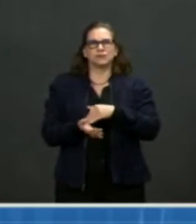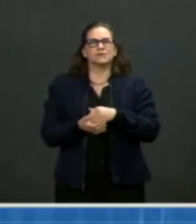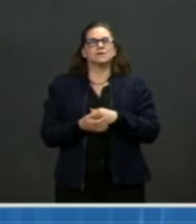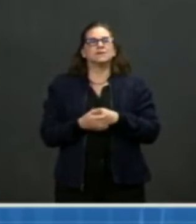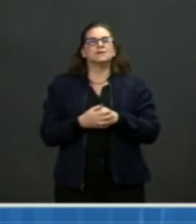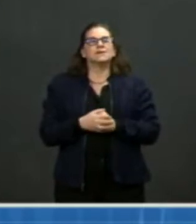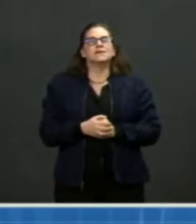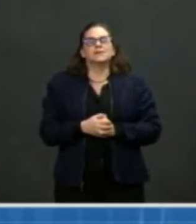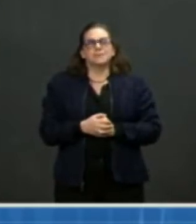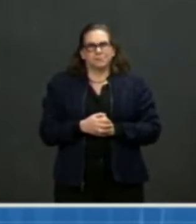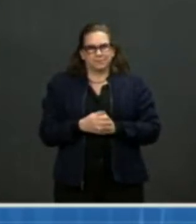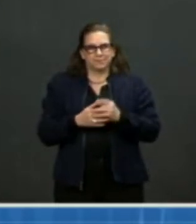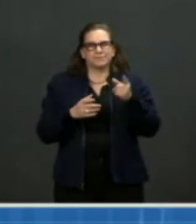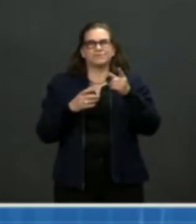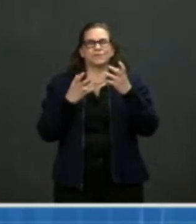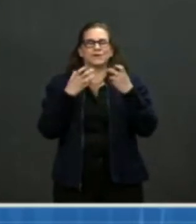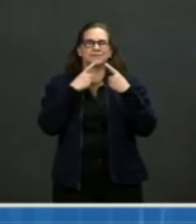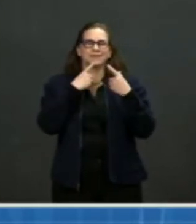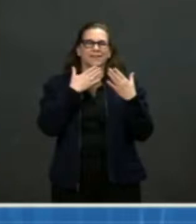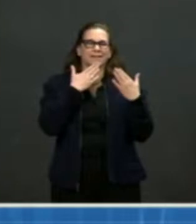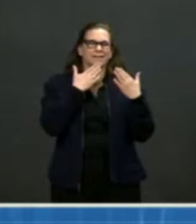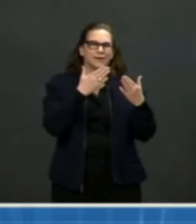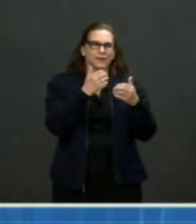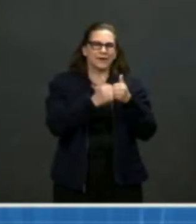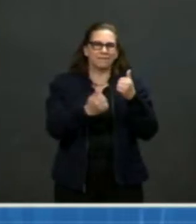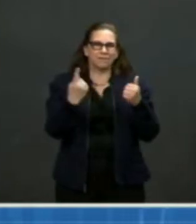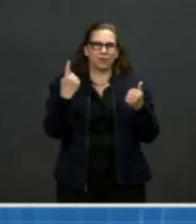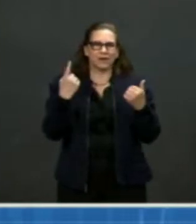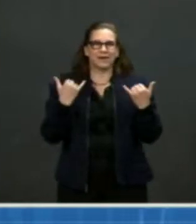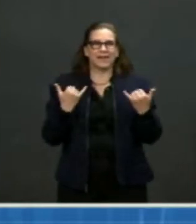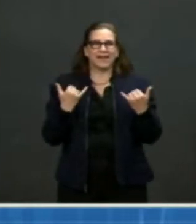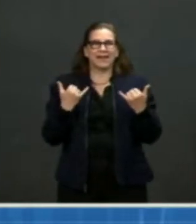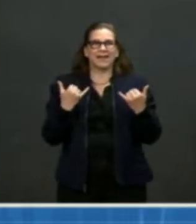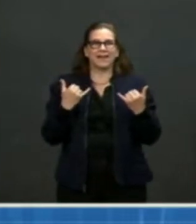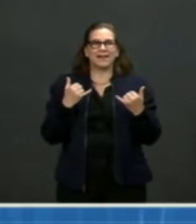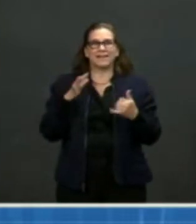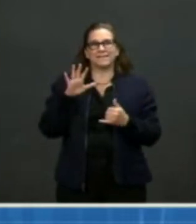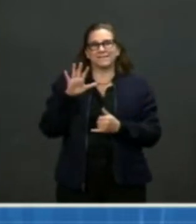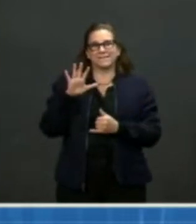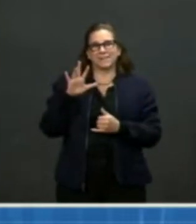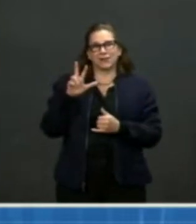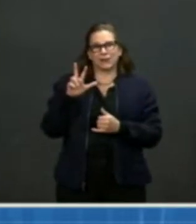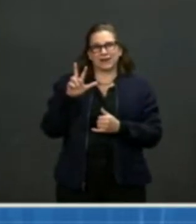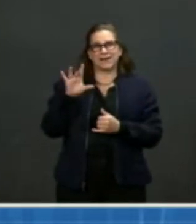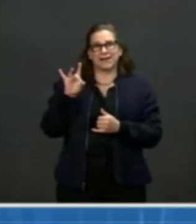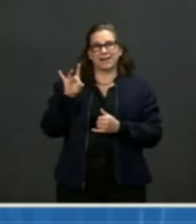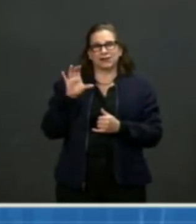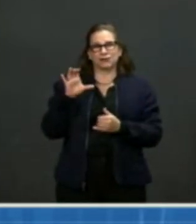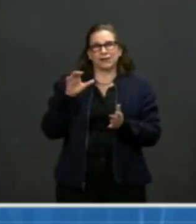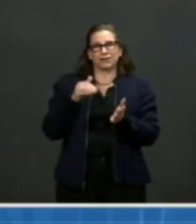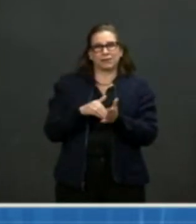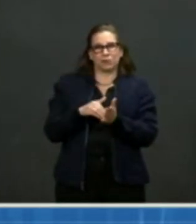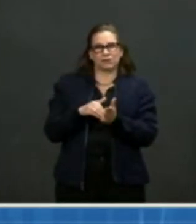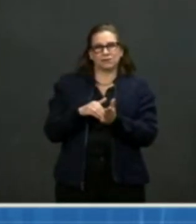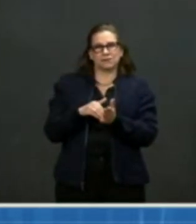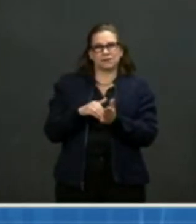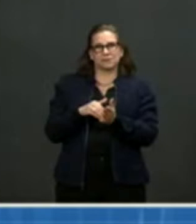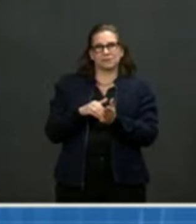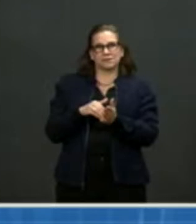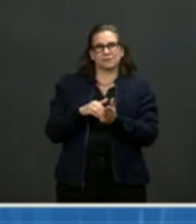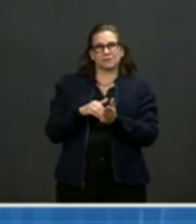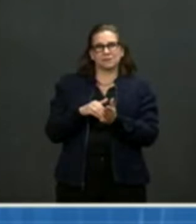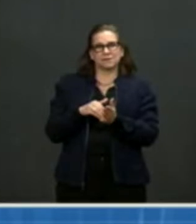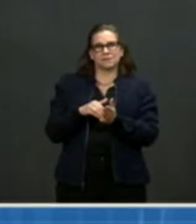about 53,800 cases per day, which is a slight increase from the previous 7-day